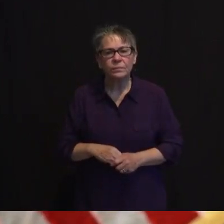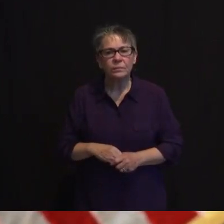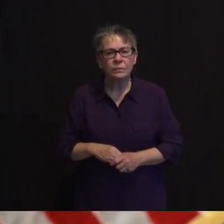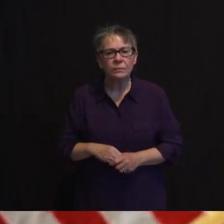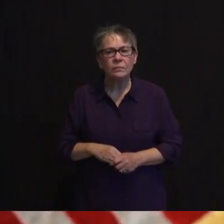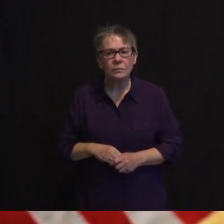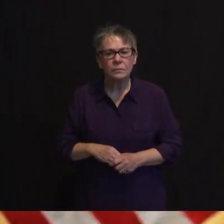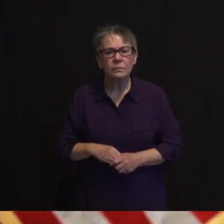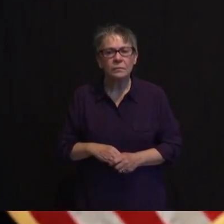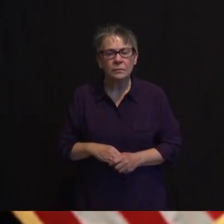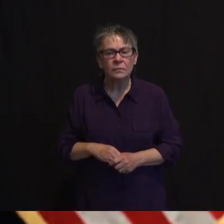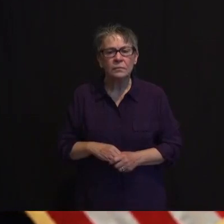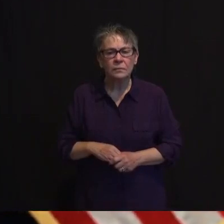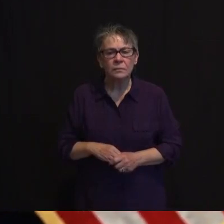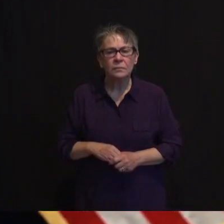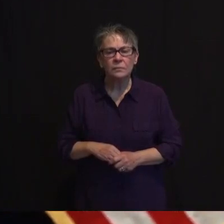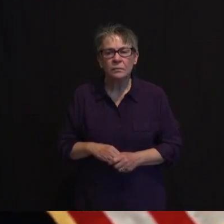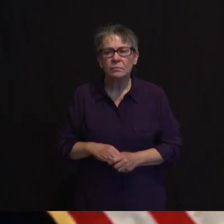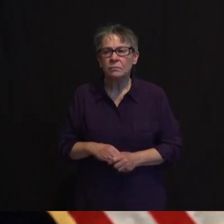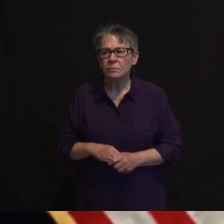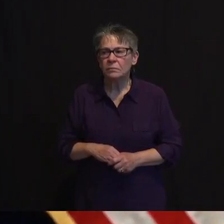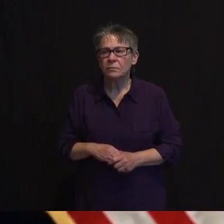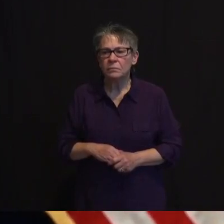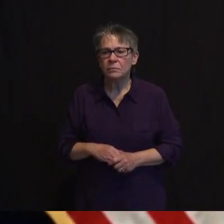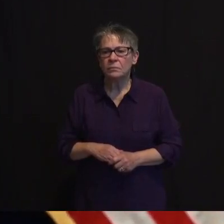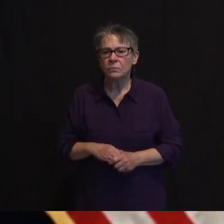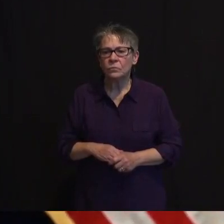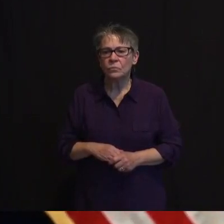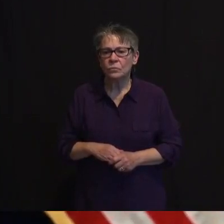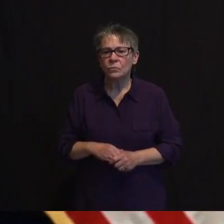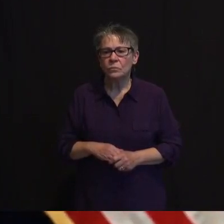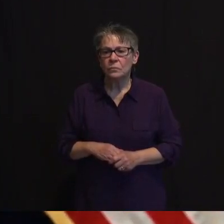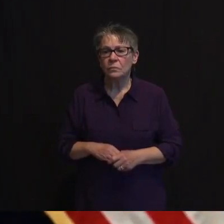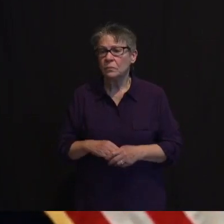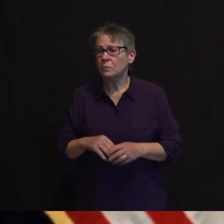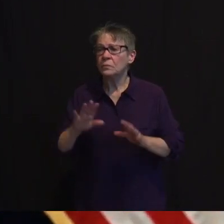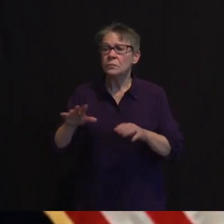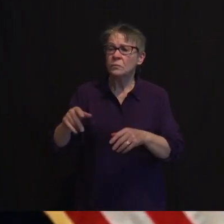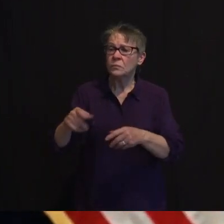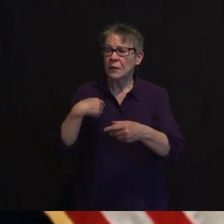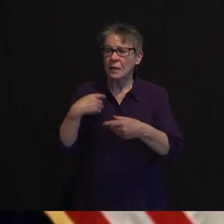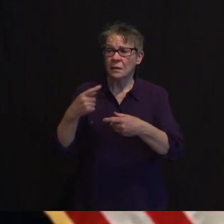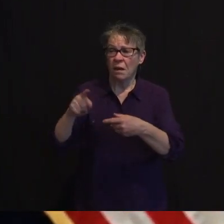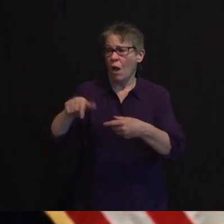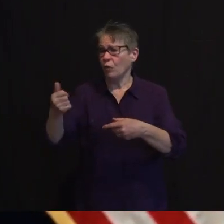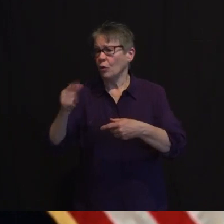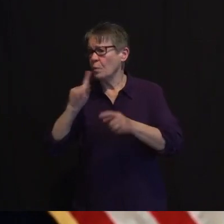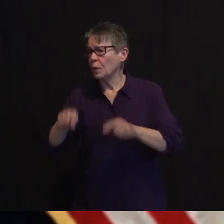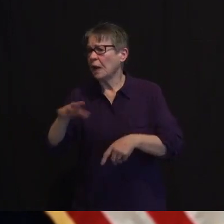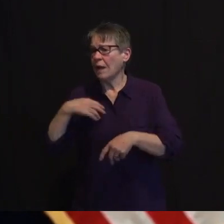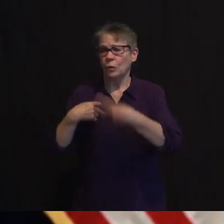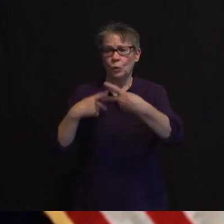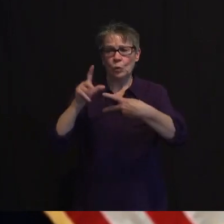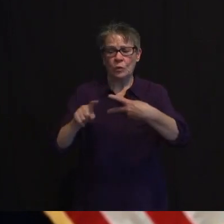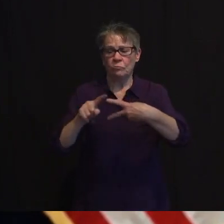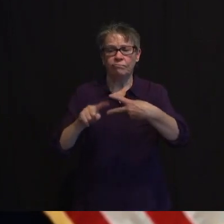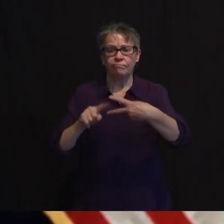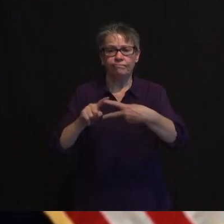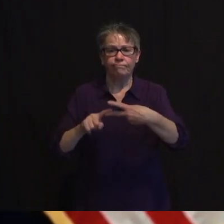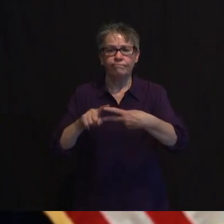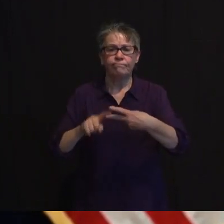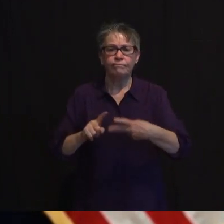you. All right. I just have 2 today. So the multi-state cooperative that you announced, will that